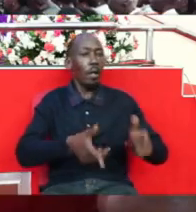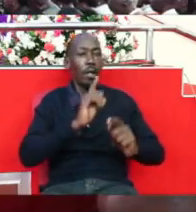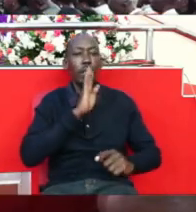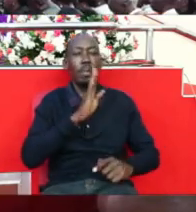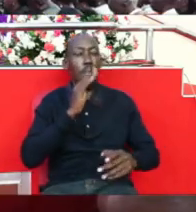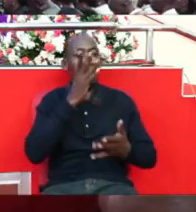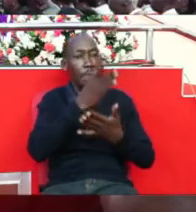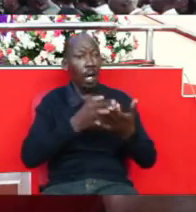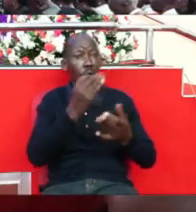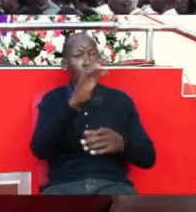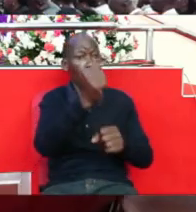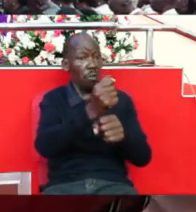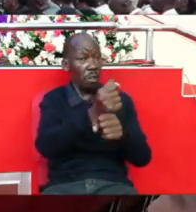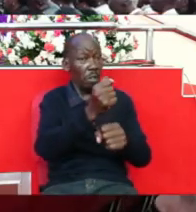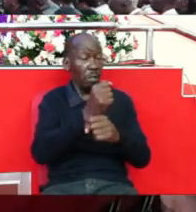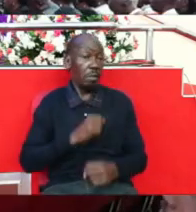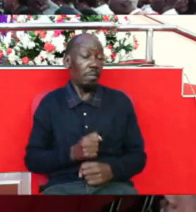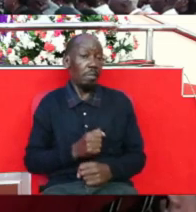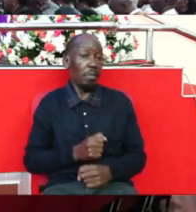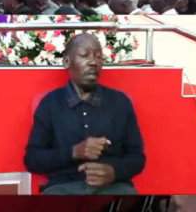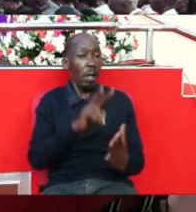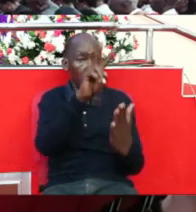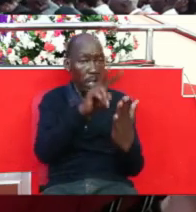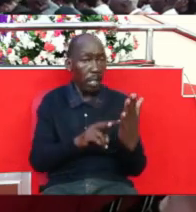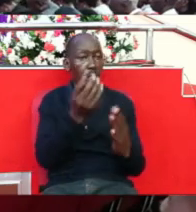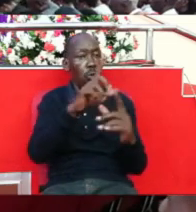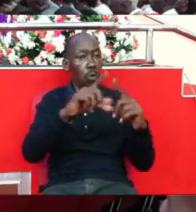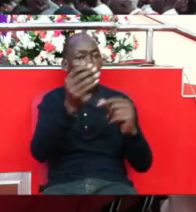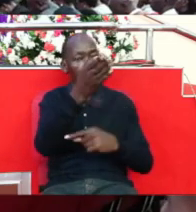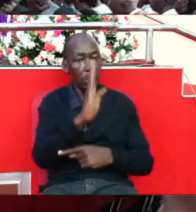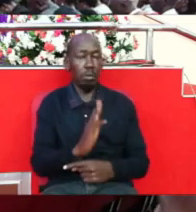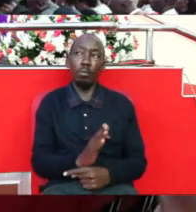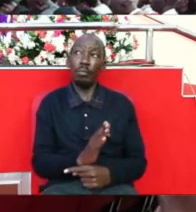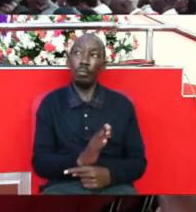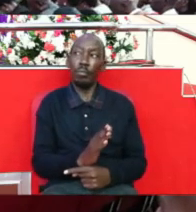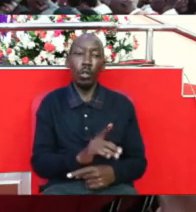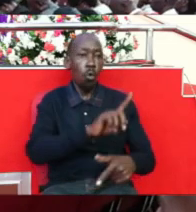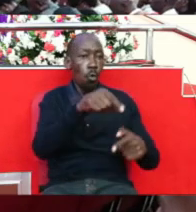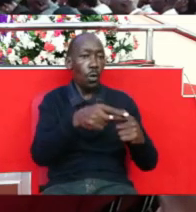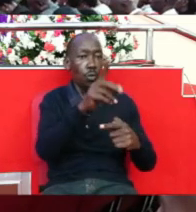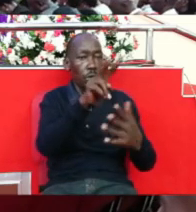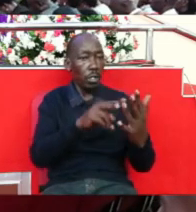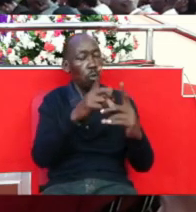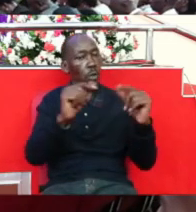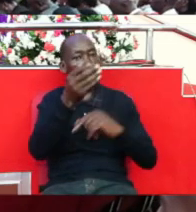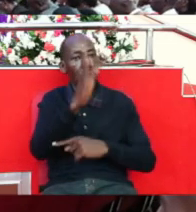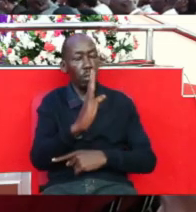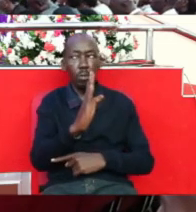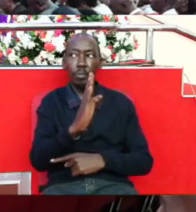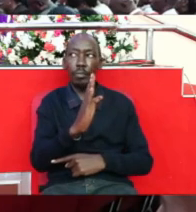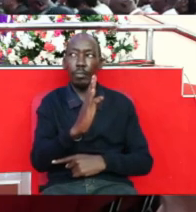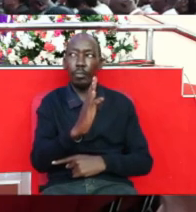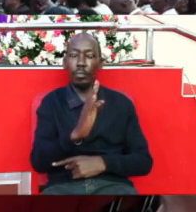of your being. Wacha ikuwe sehemu yako. Read the word of God. Usome neno la Mungu. When you read the word of God. Unaposoma neno la